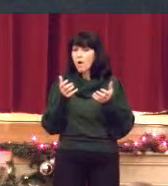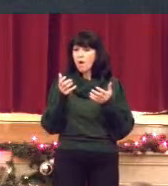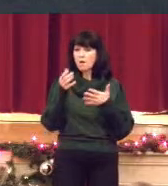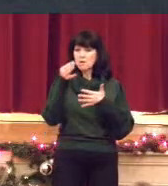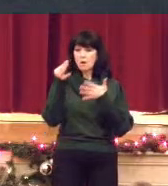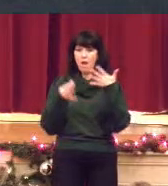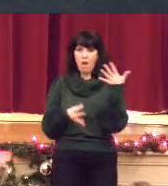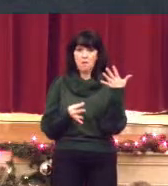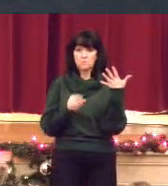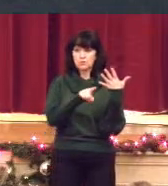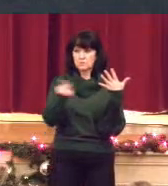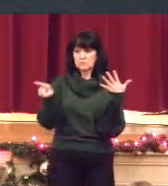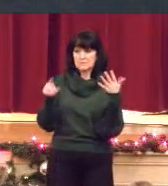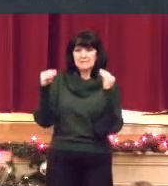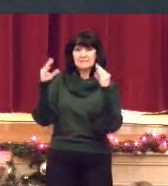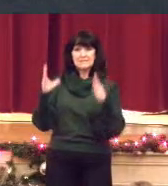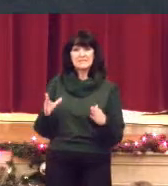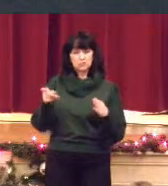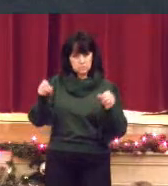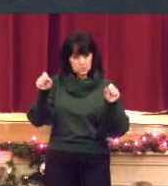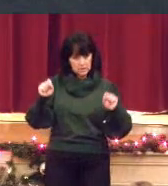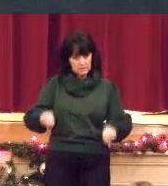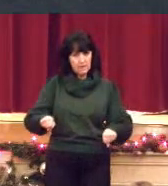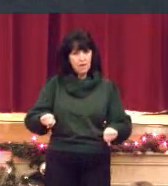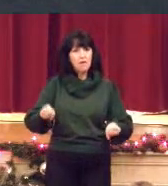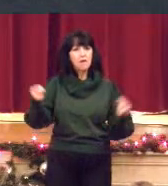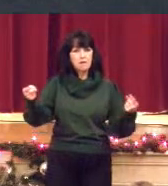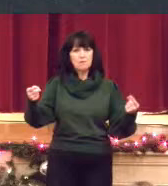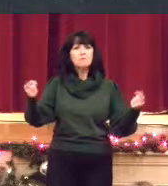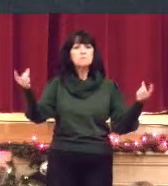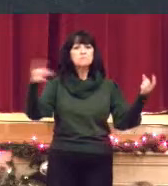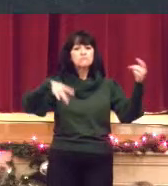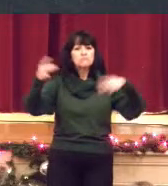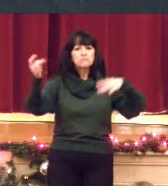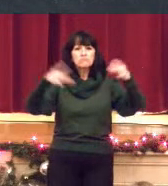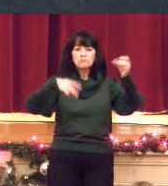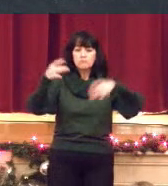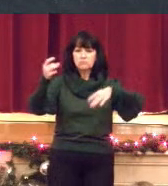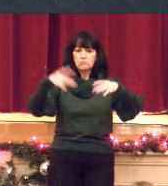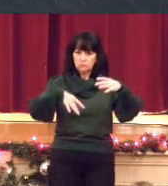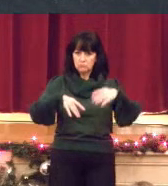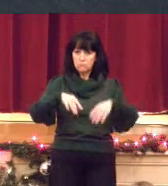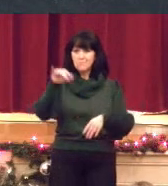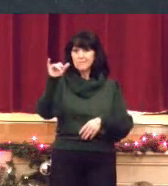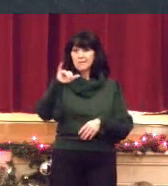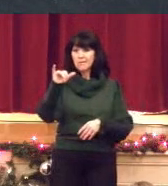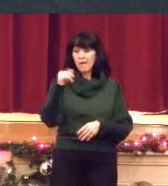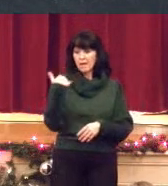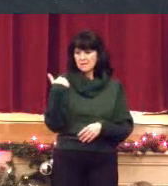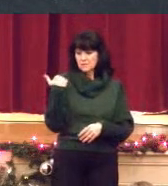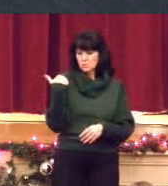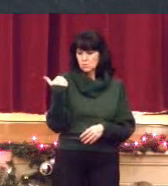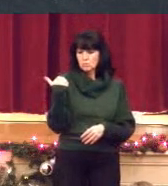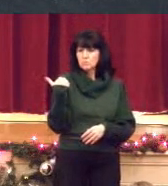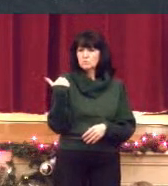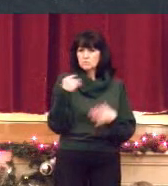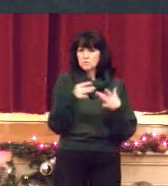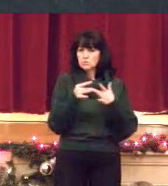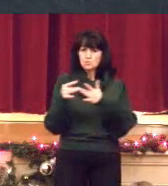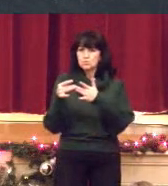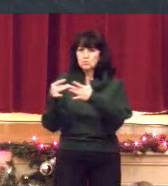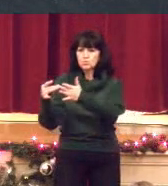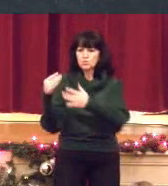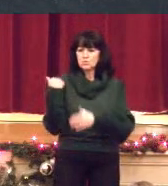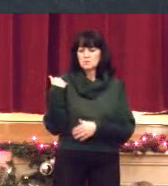teachers having input into decision making. We had a virtual tour with a number of different schools last Friday that